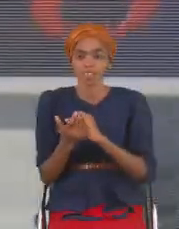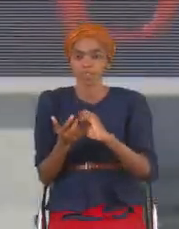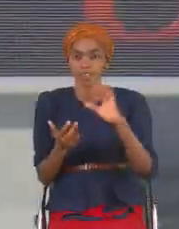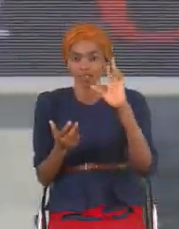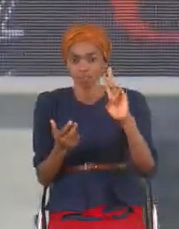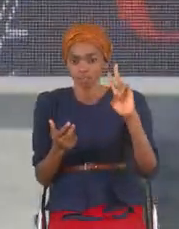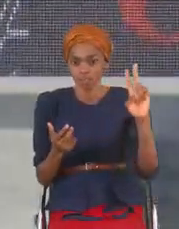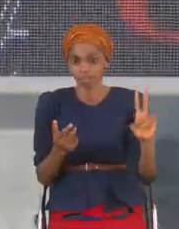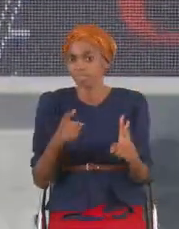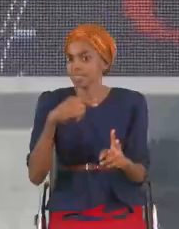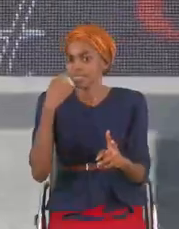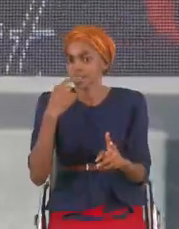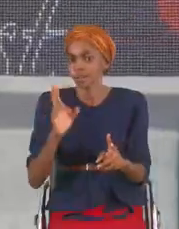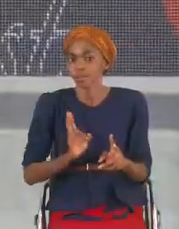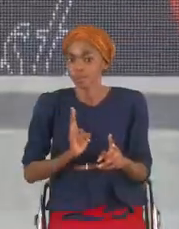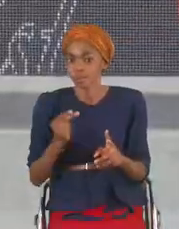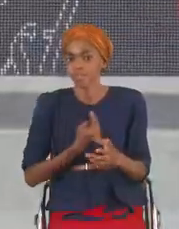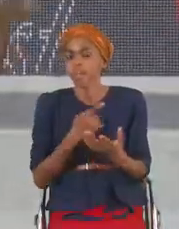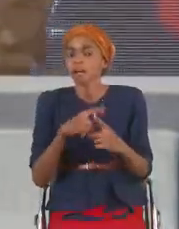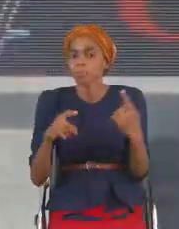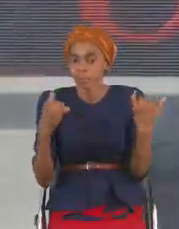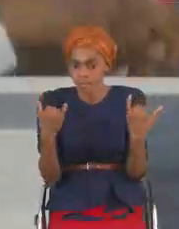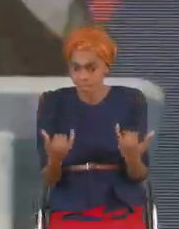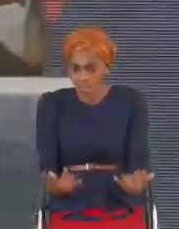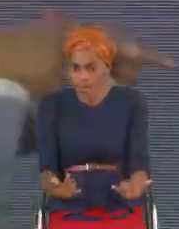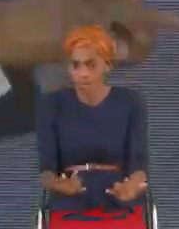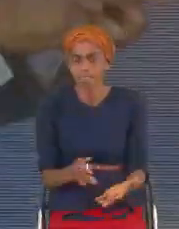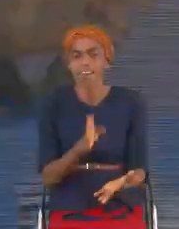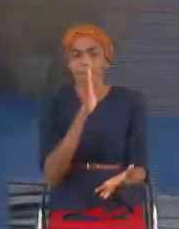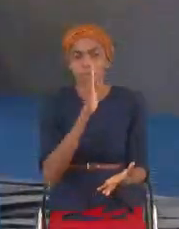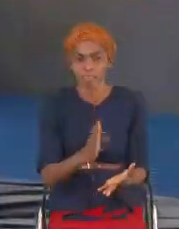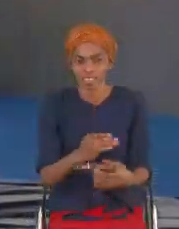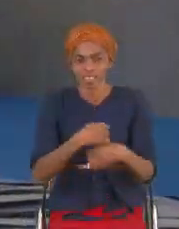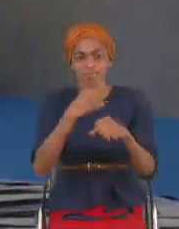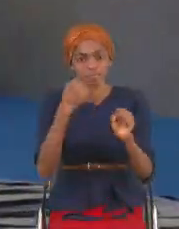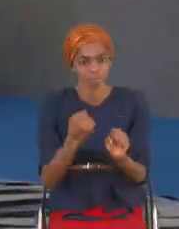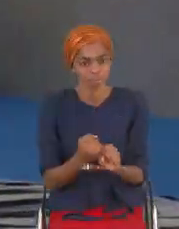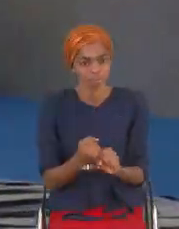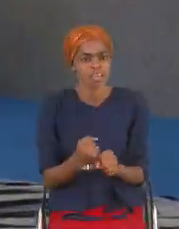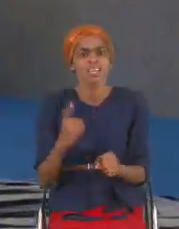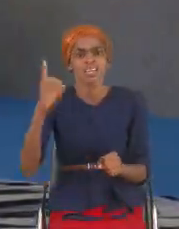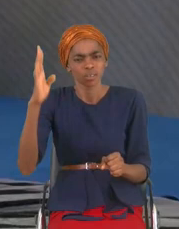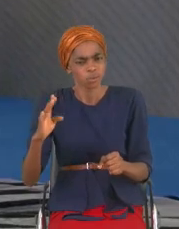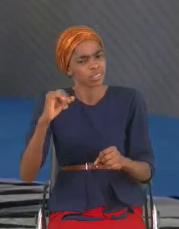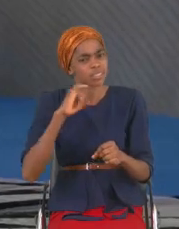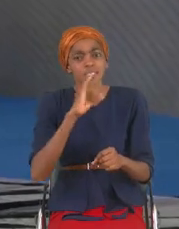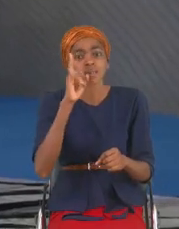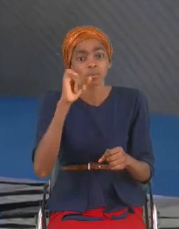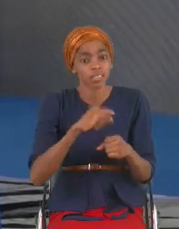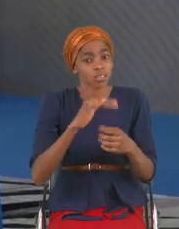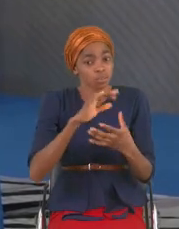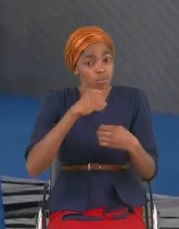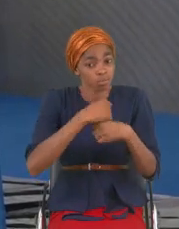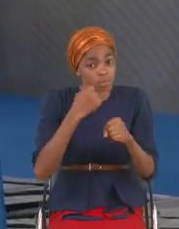22, it tells us, but now being made, it's the one that will make you. The man,